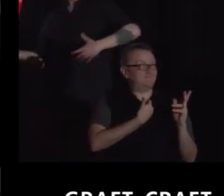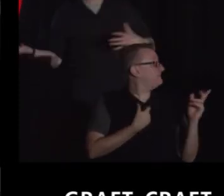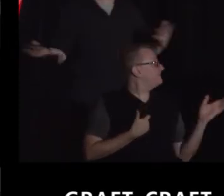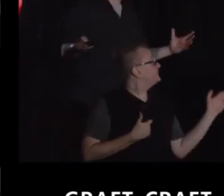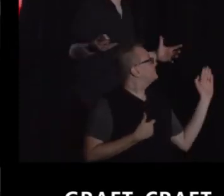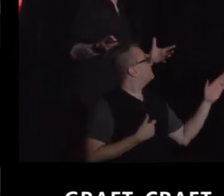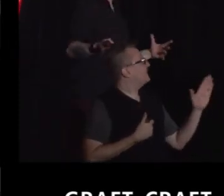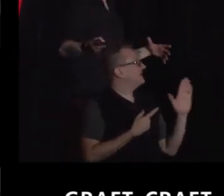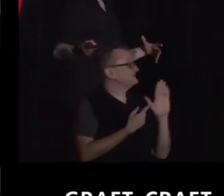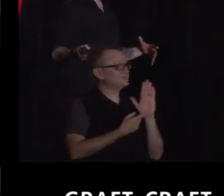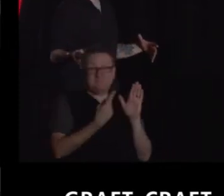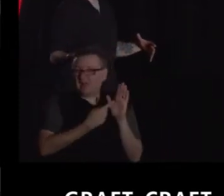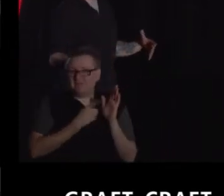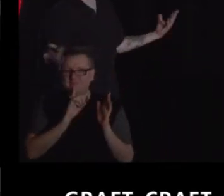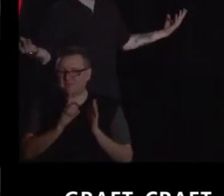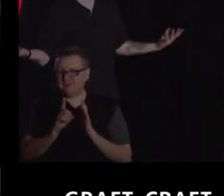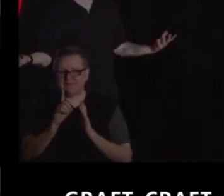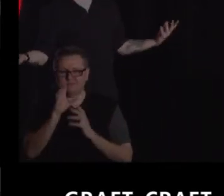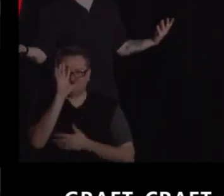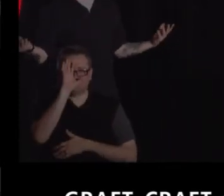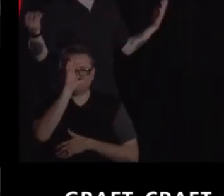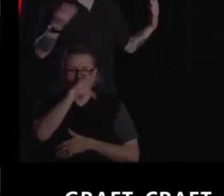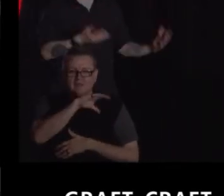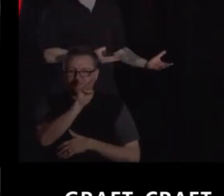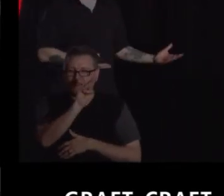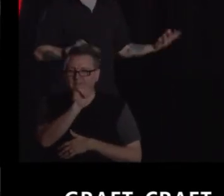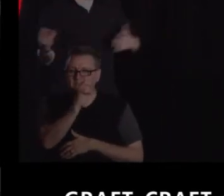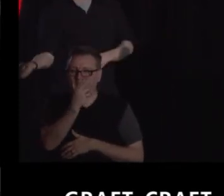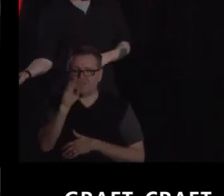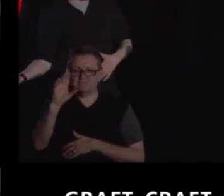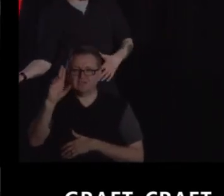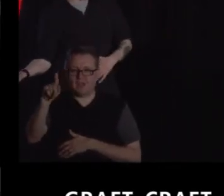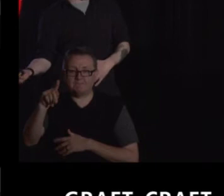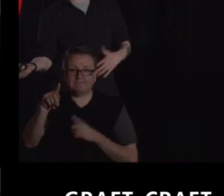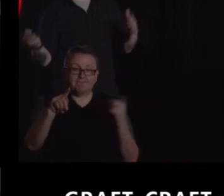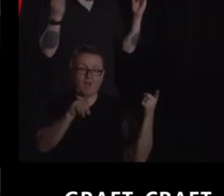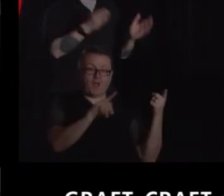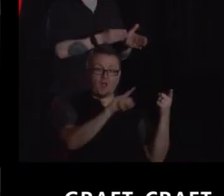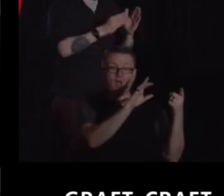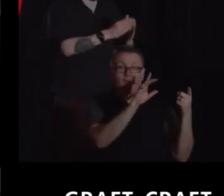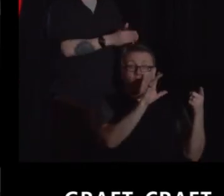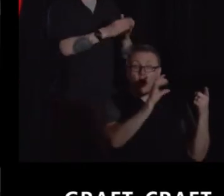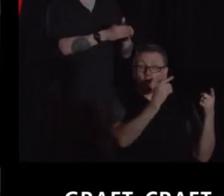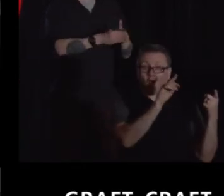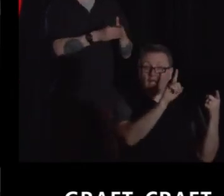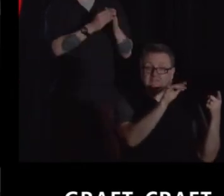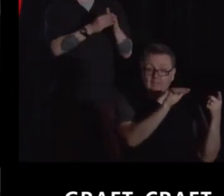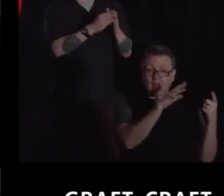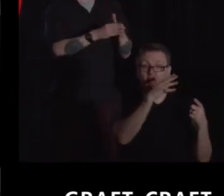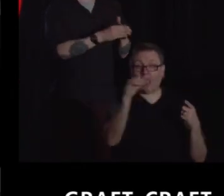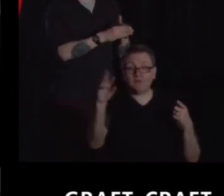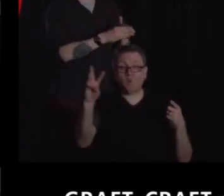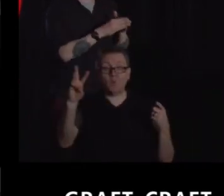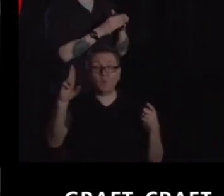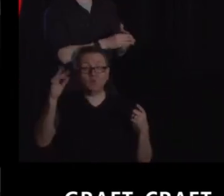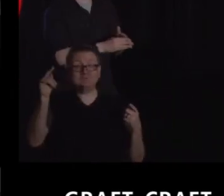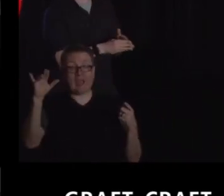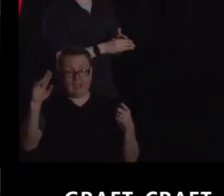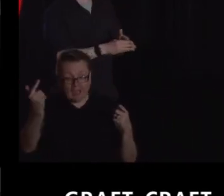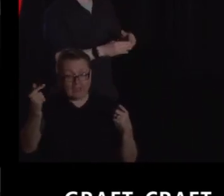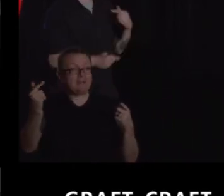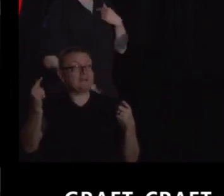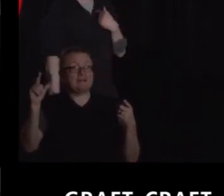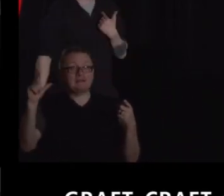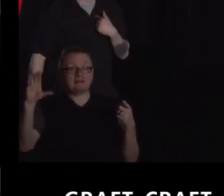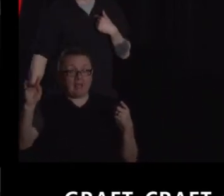then make weird little mashups that I don't know if anyone likes Godzilla and the Wu-Tang Clan and specifically knows that ODB